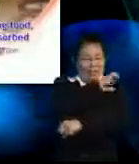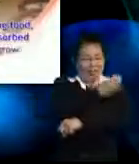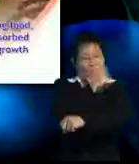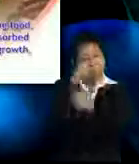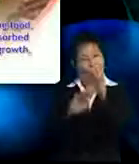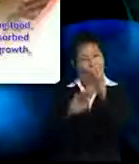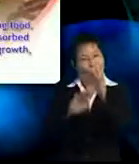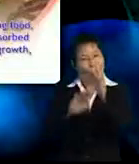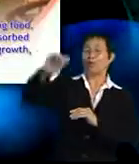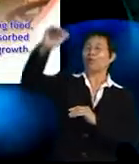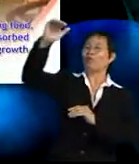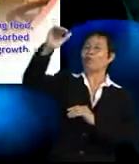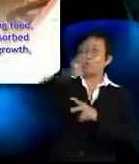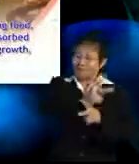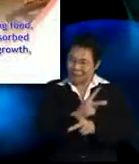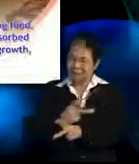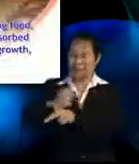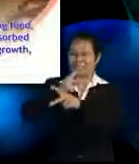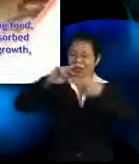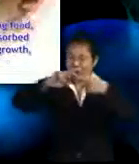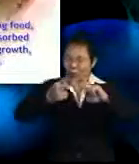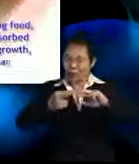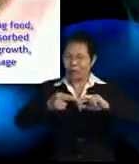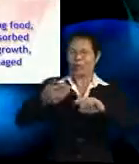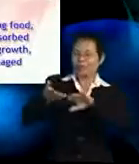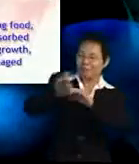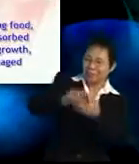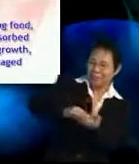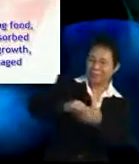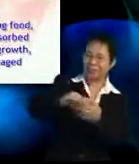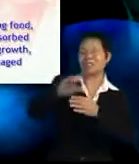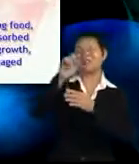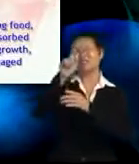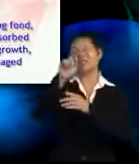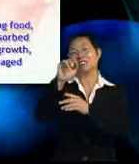growth, maintenance, and repair of damaged tissues.